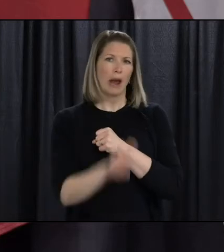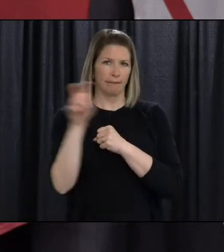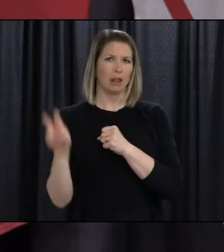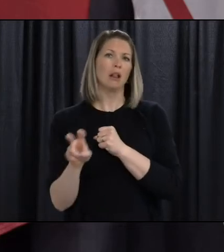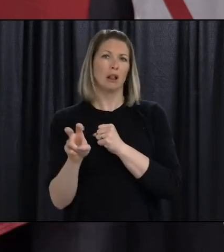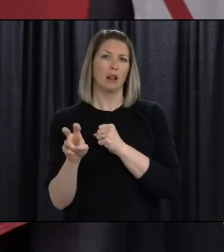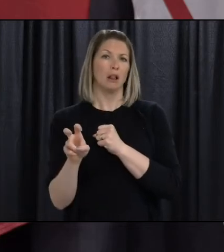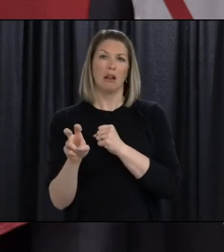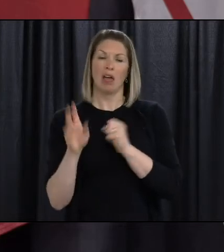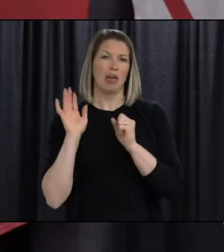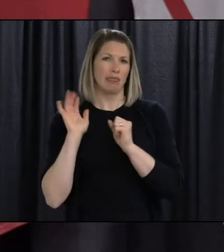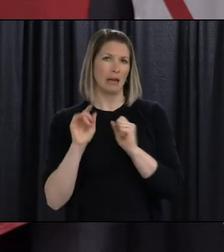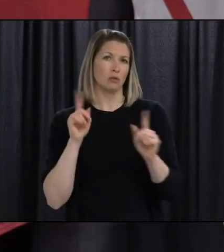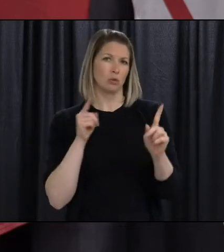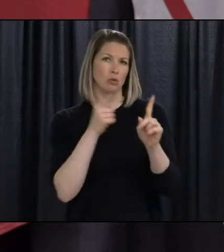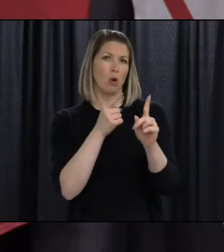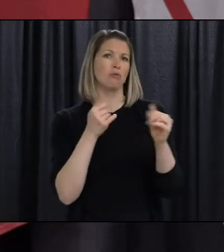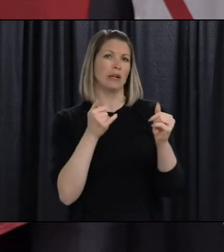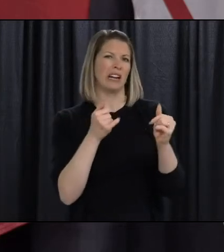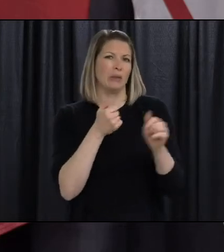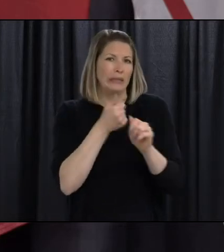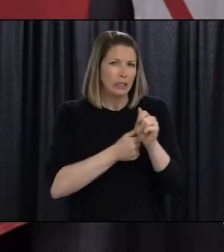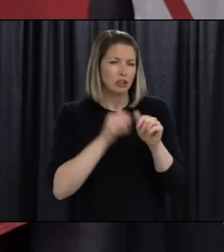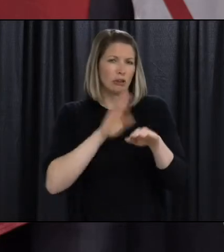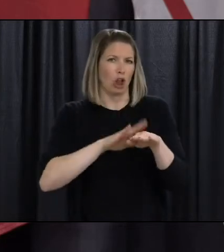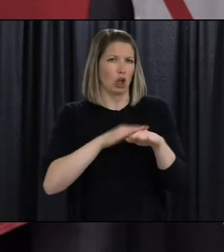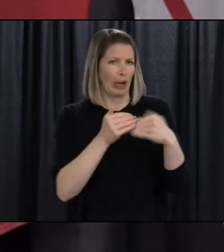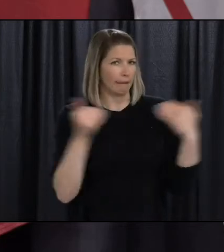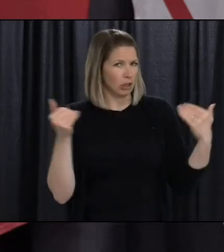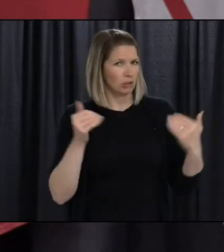and Labradorians move around this province at any day of the week.